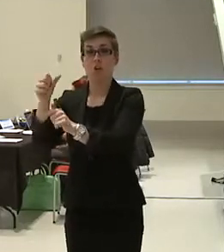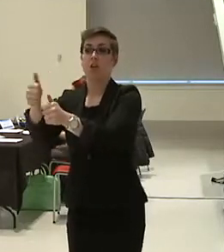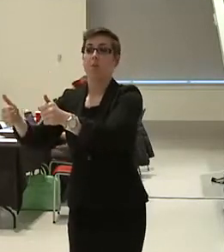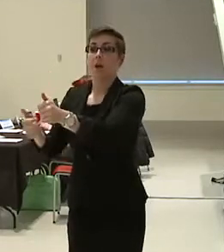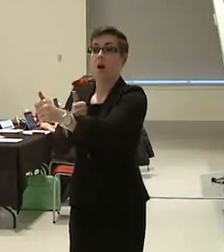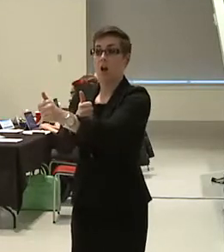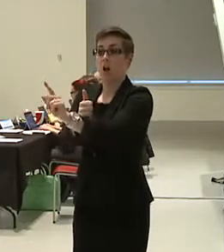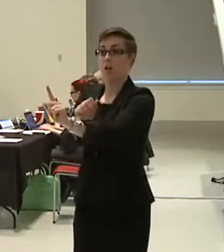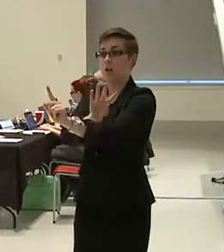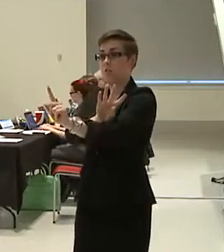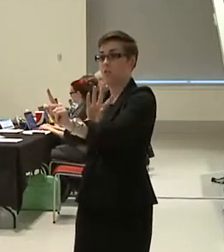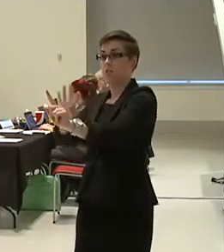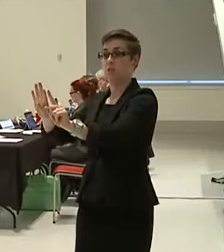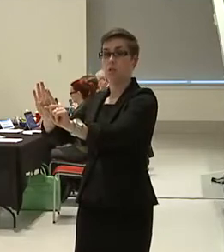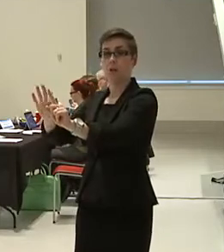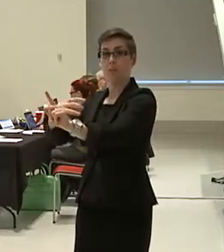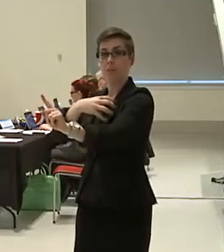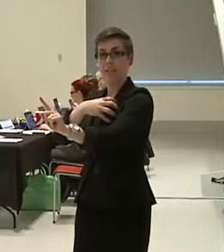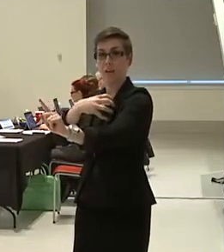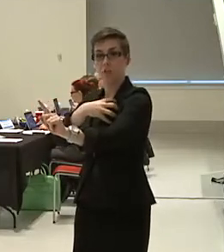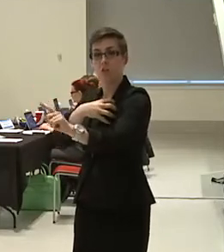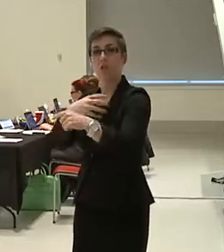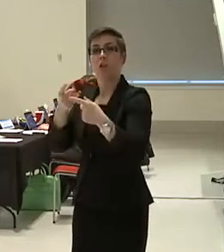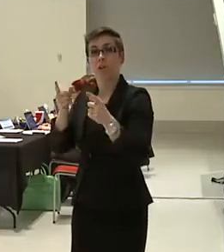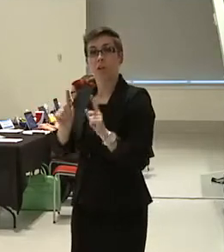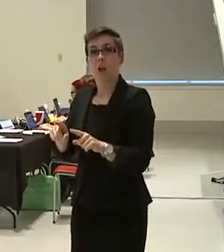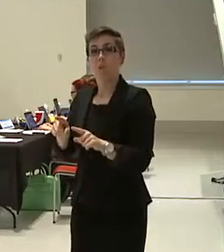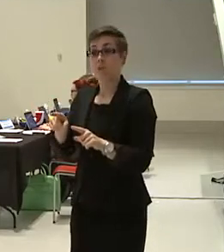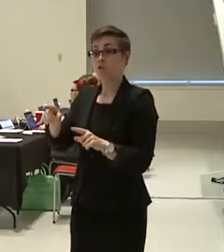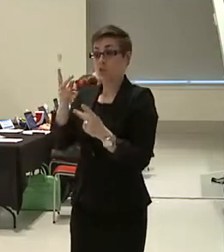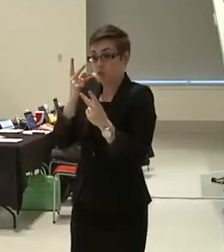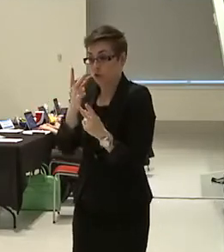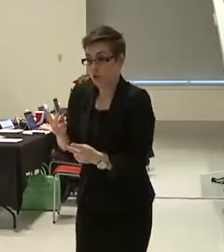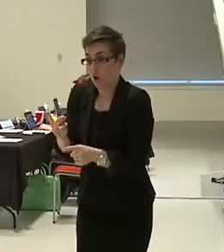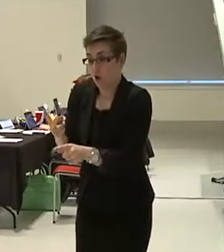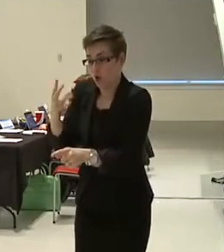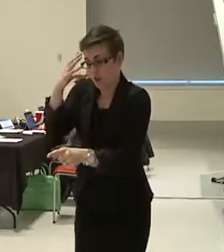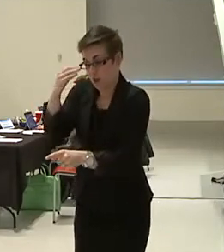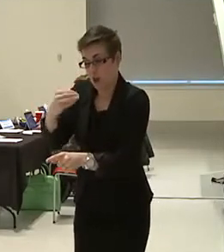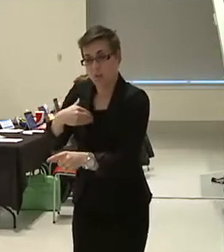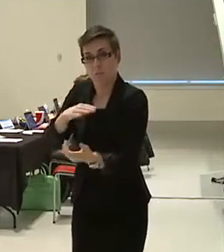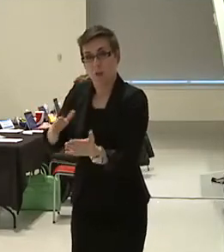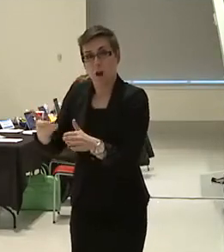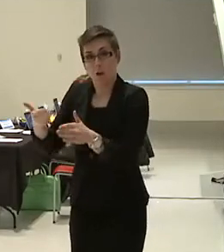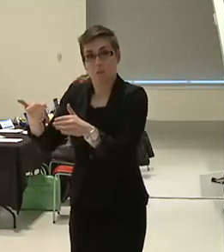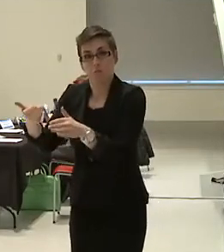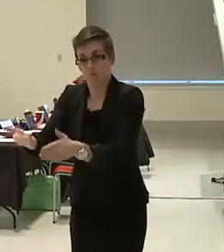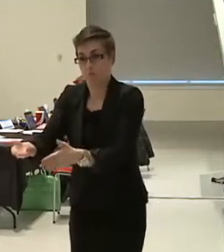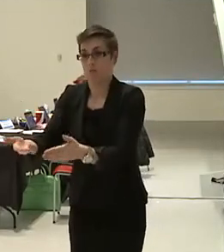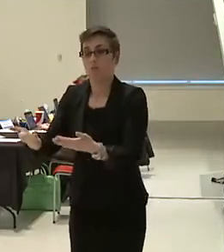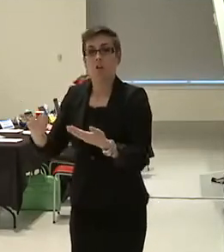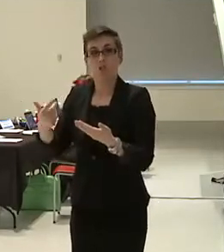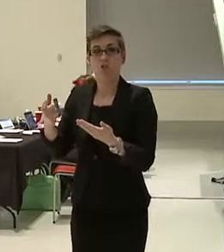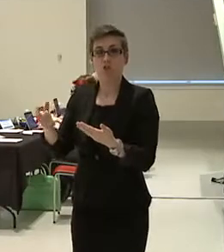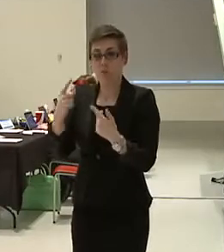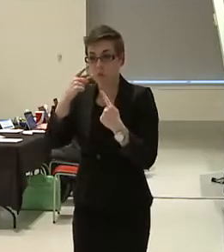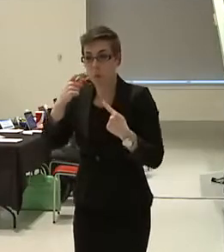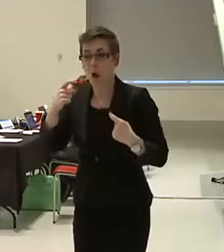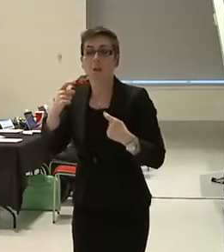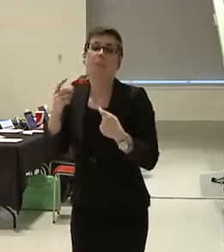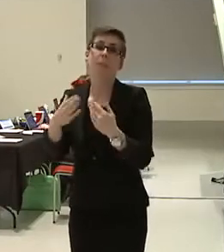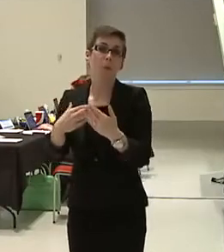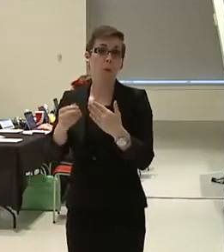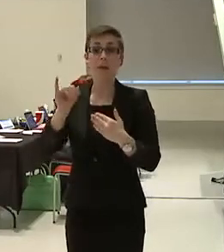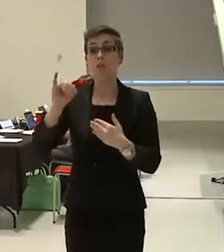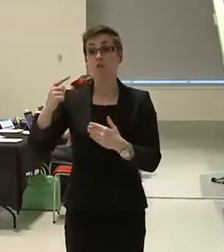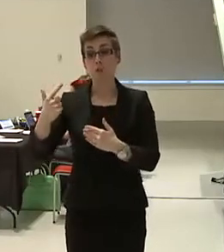Brown's mother crying when she saw his body out there on the ground on Canfield. Twitter and Instagram were ways for us